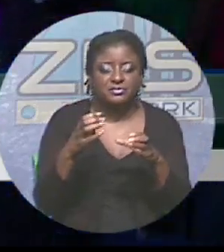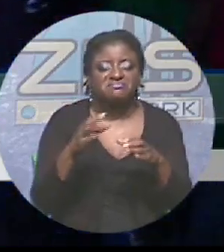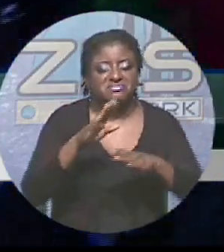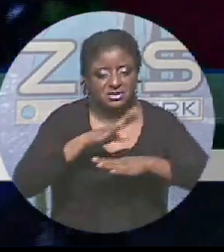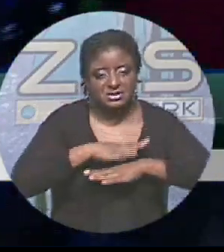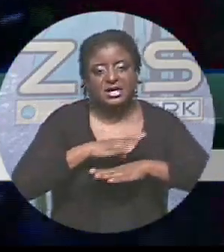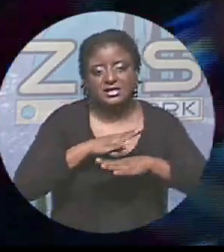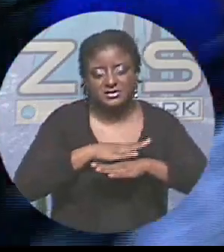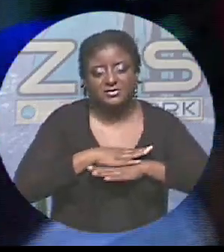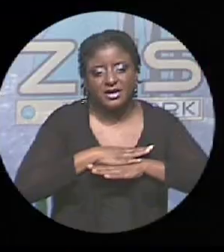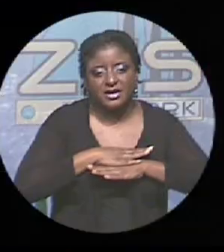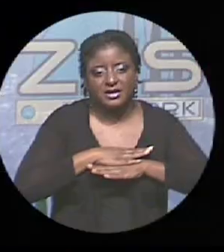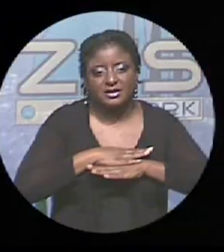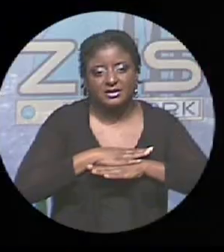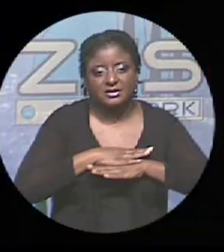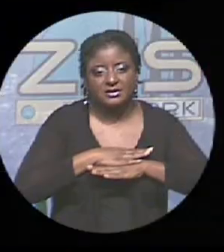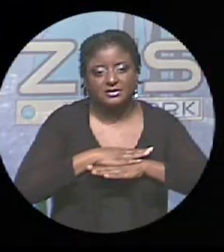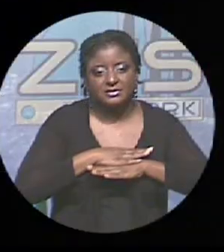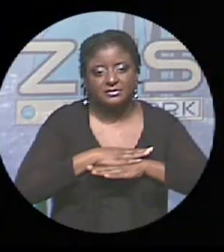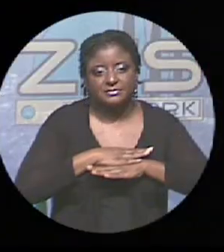out.